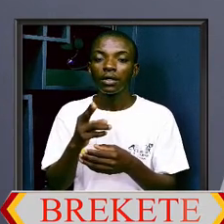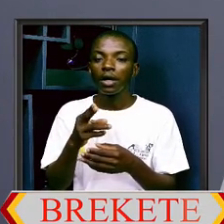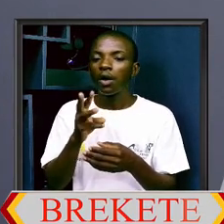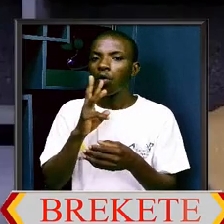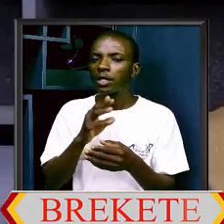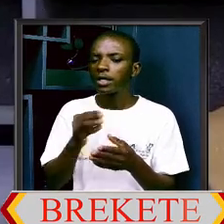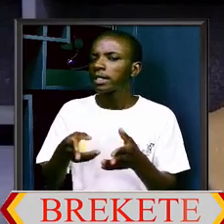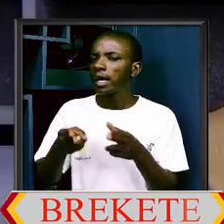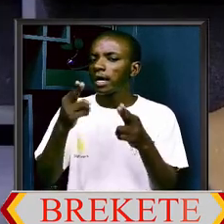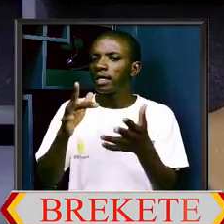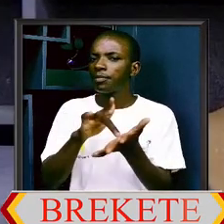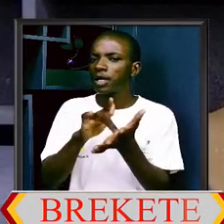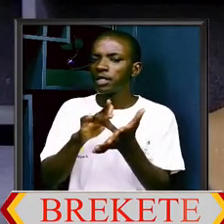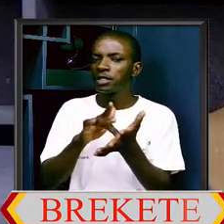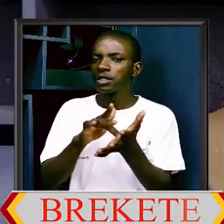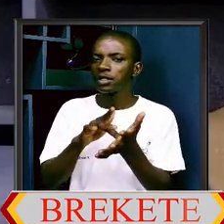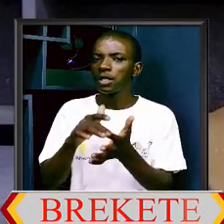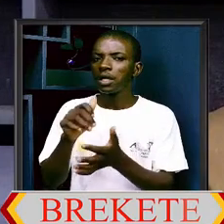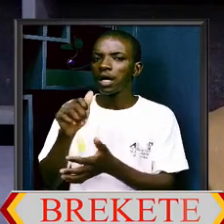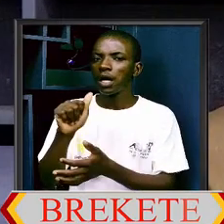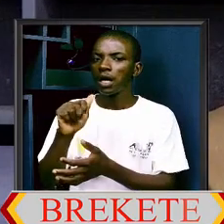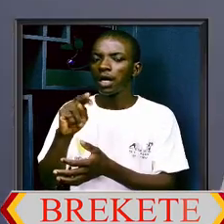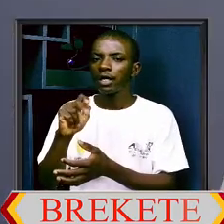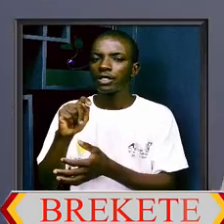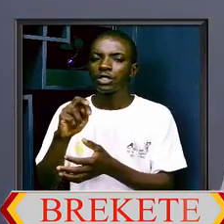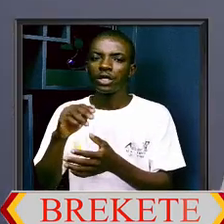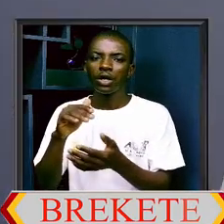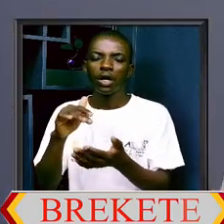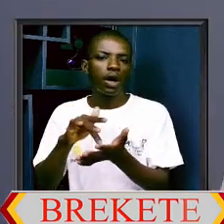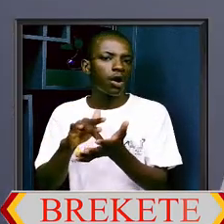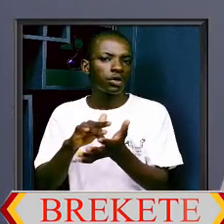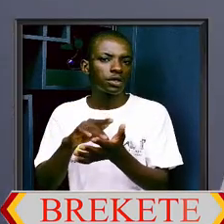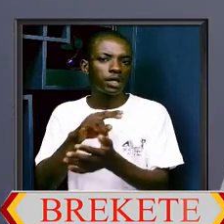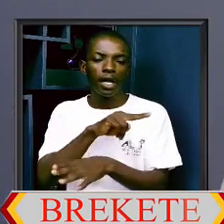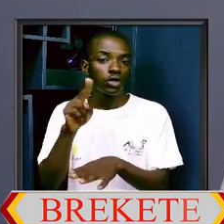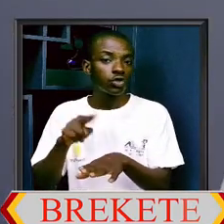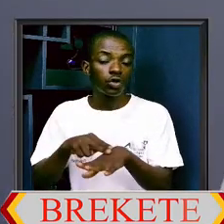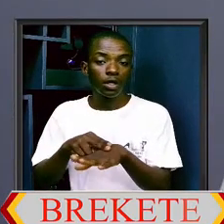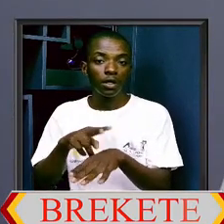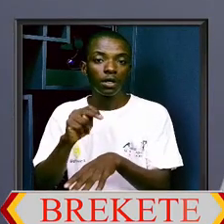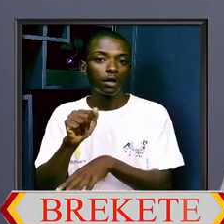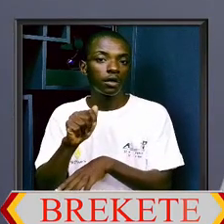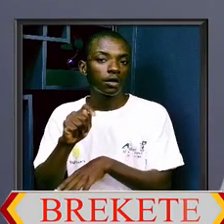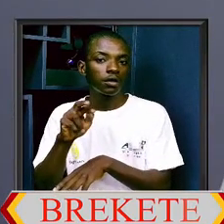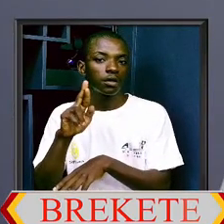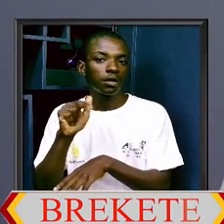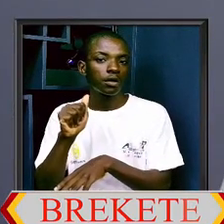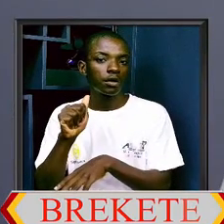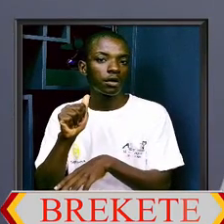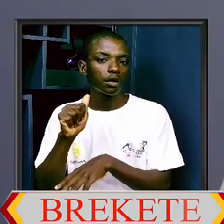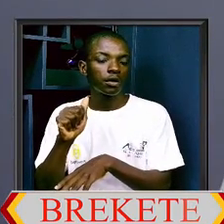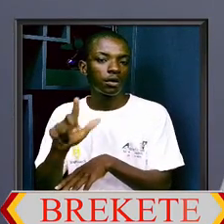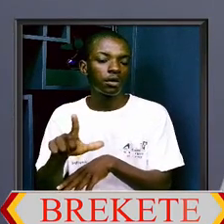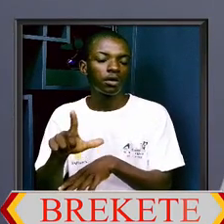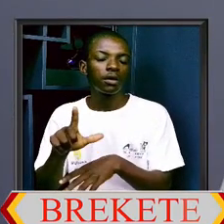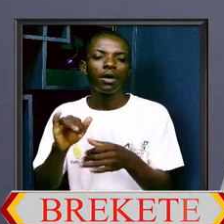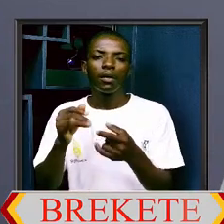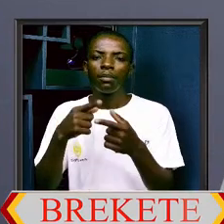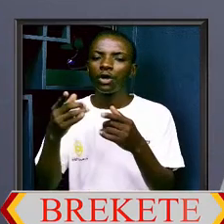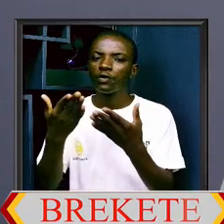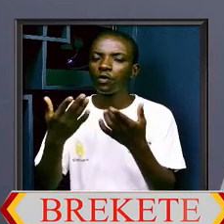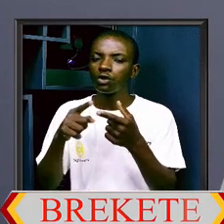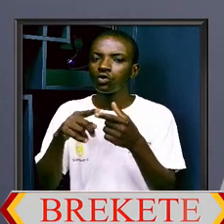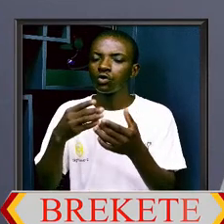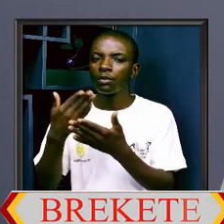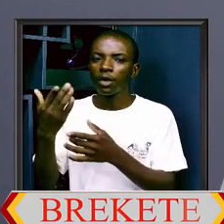medicinal now another antioxidant be that natural antioxidant coconut water but if you want buy